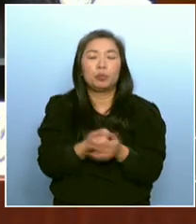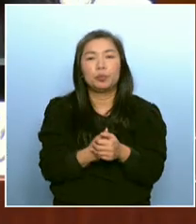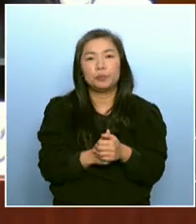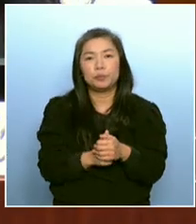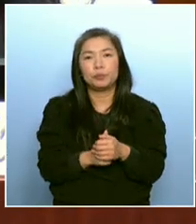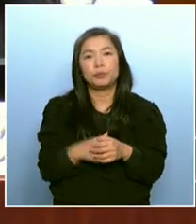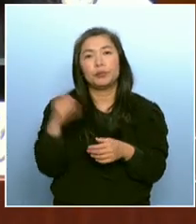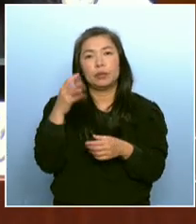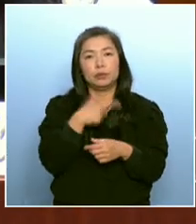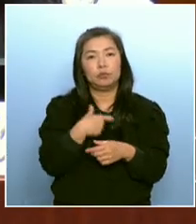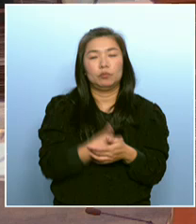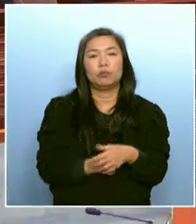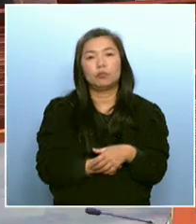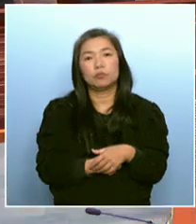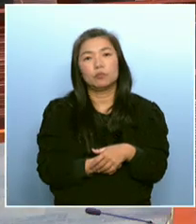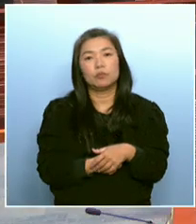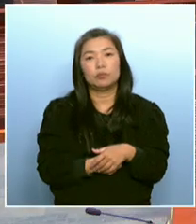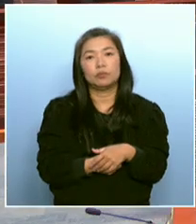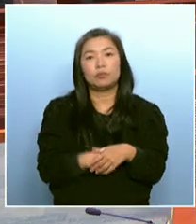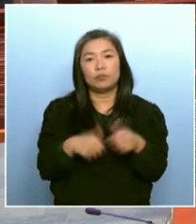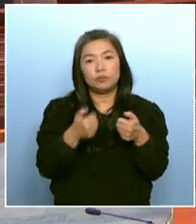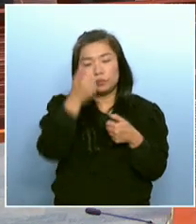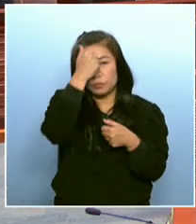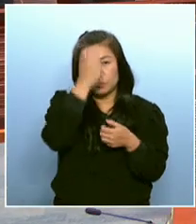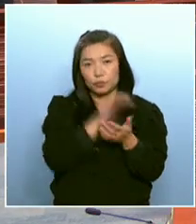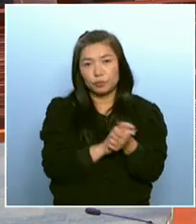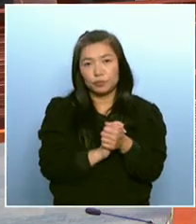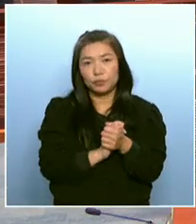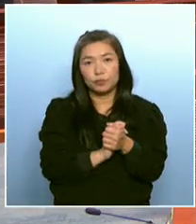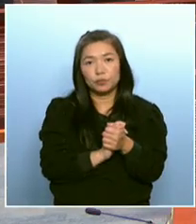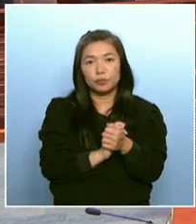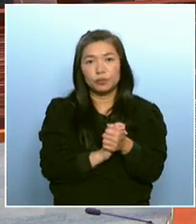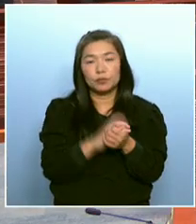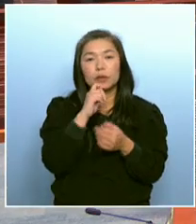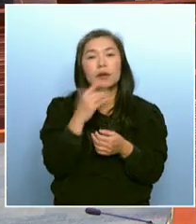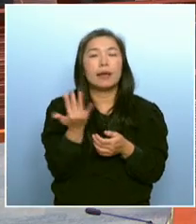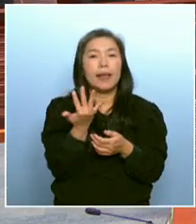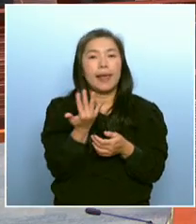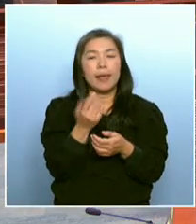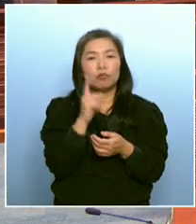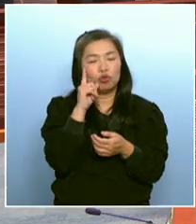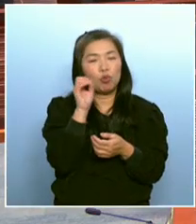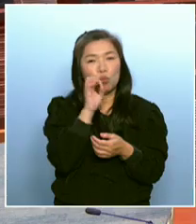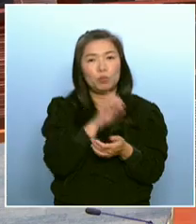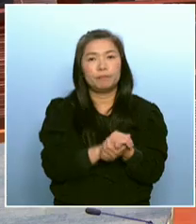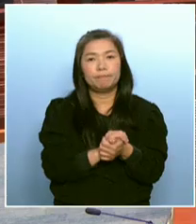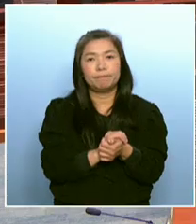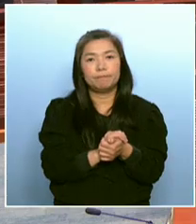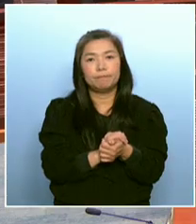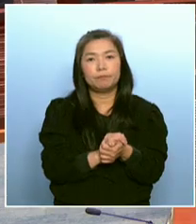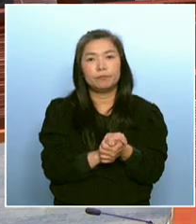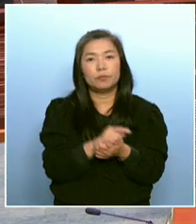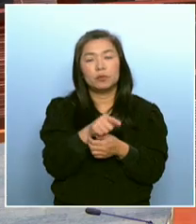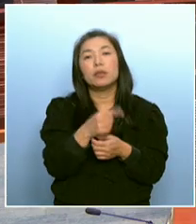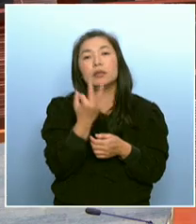carry out the fitting out works. Next, Mr. Bill Tang. Thank you, Chair. I have a couple of questions.